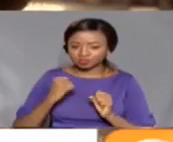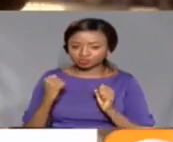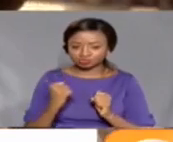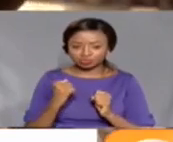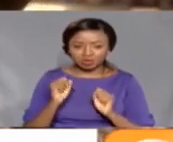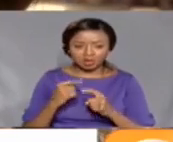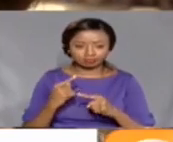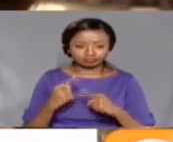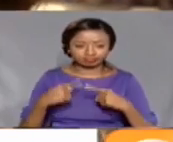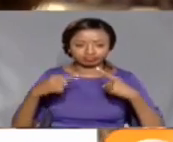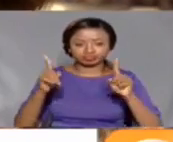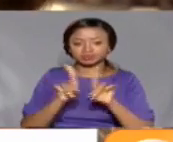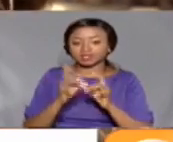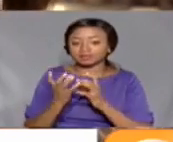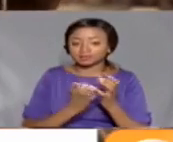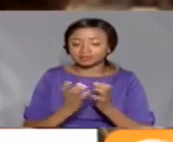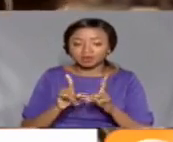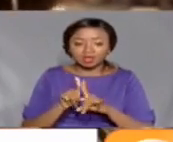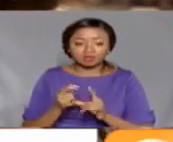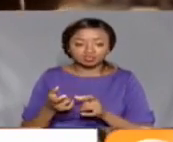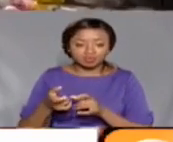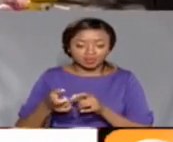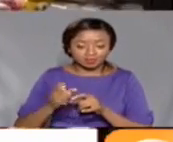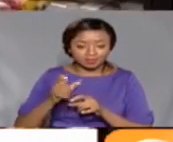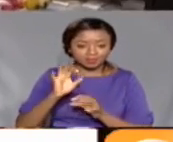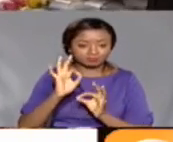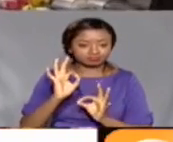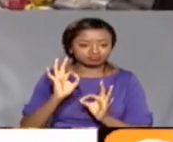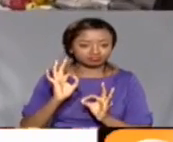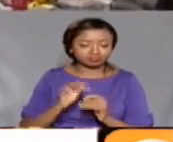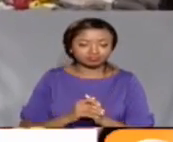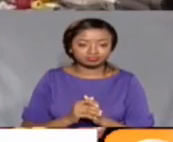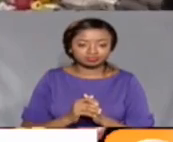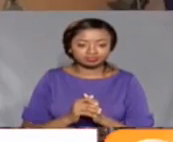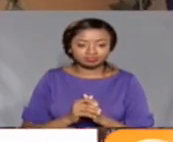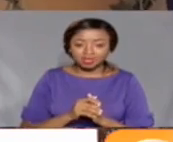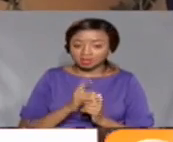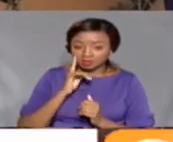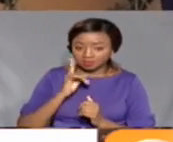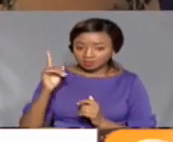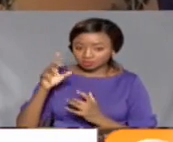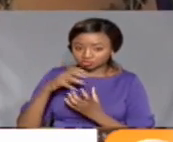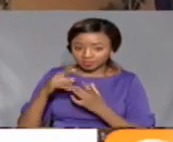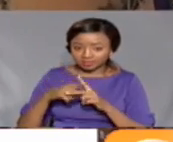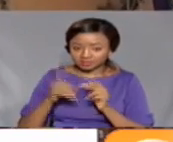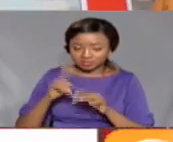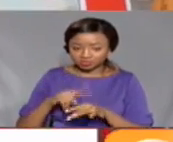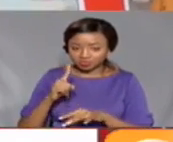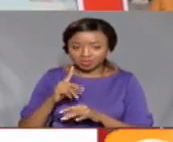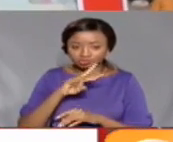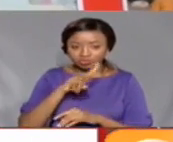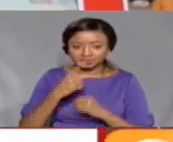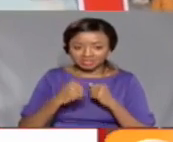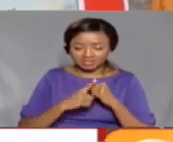scalability as a business. There's also increased efficiency. The supermarket chain, which began operations in Nakuru in